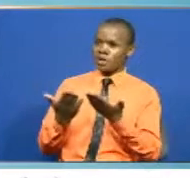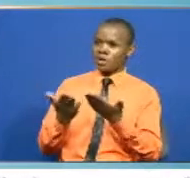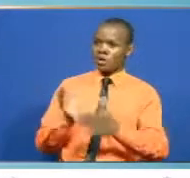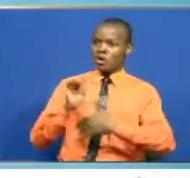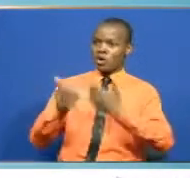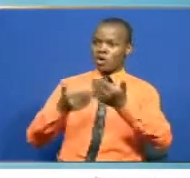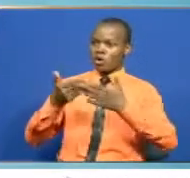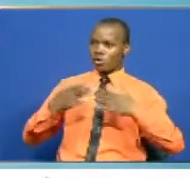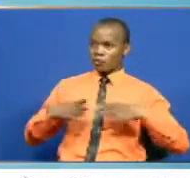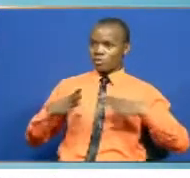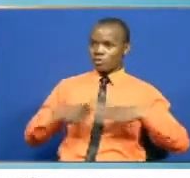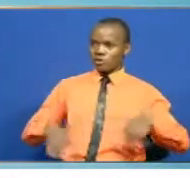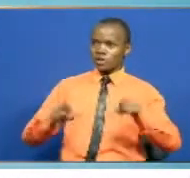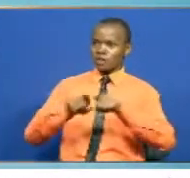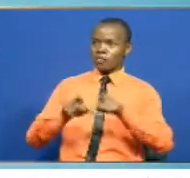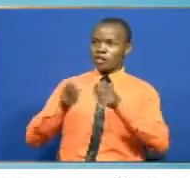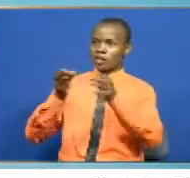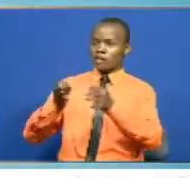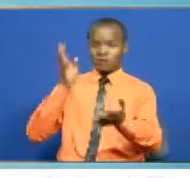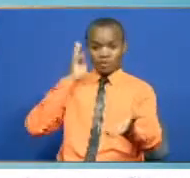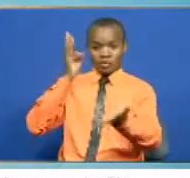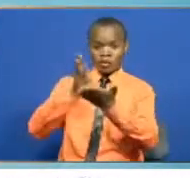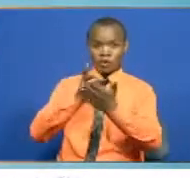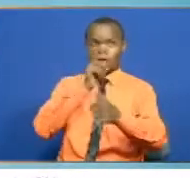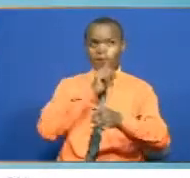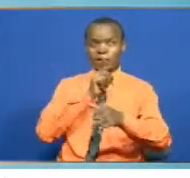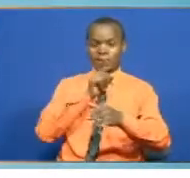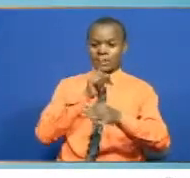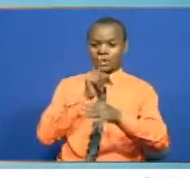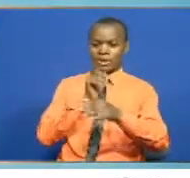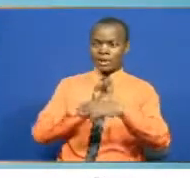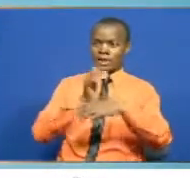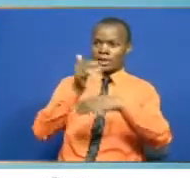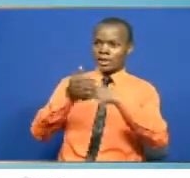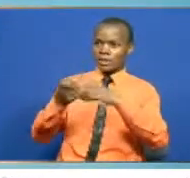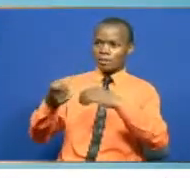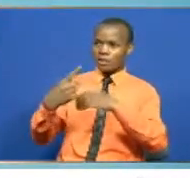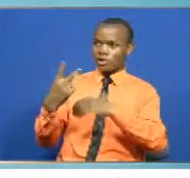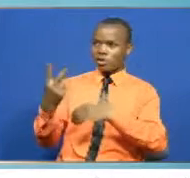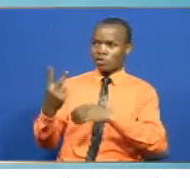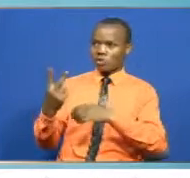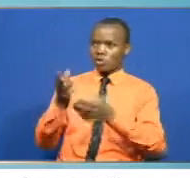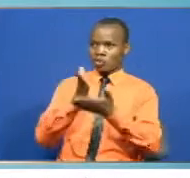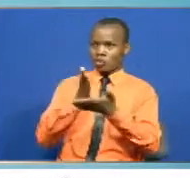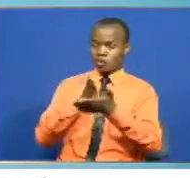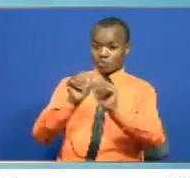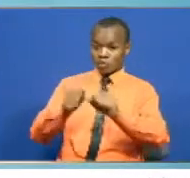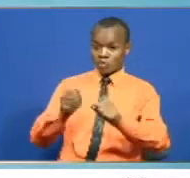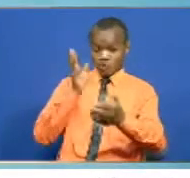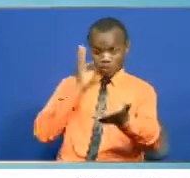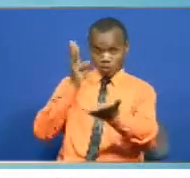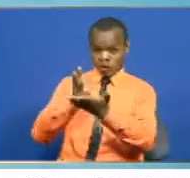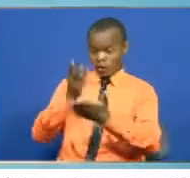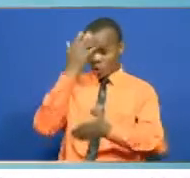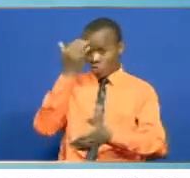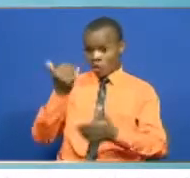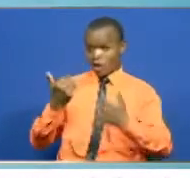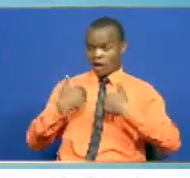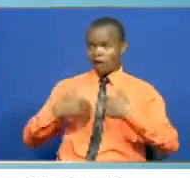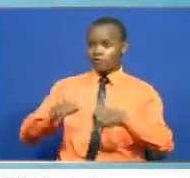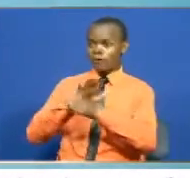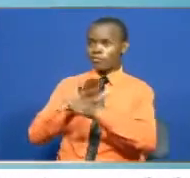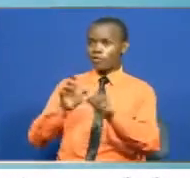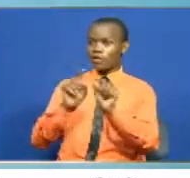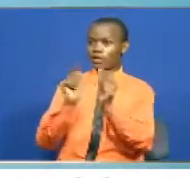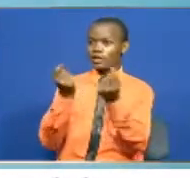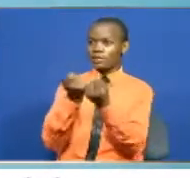this you'll all witness this in this coming February, you'll witness it by yourselves, because we'll have a full house.